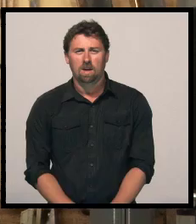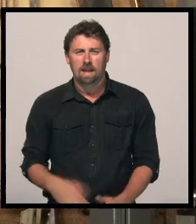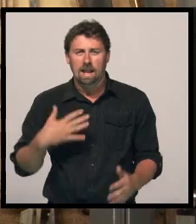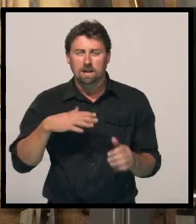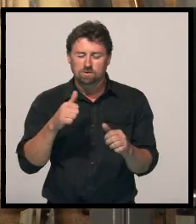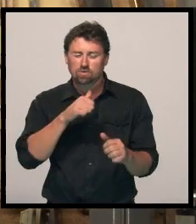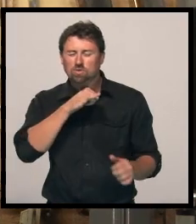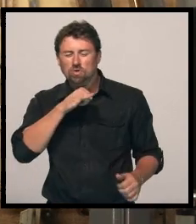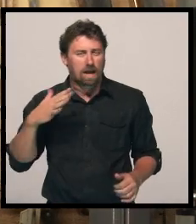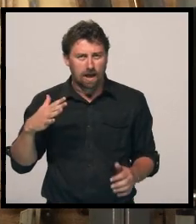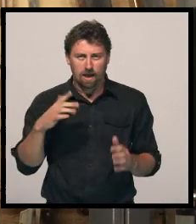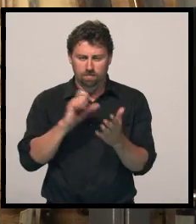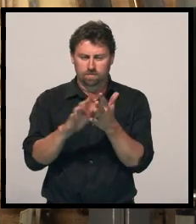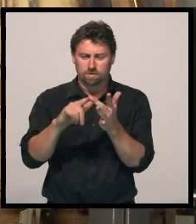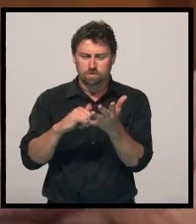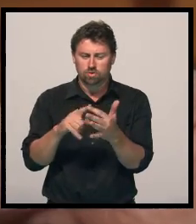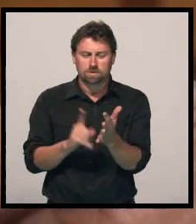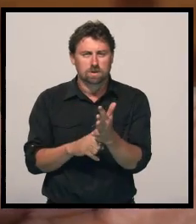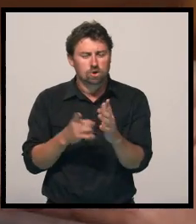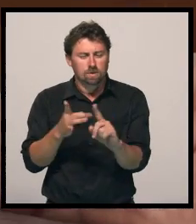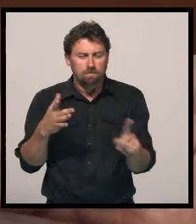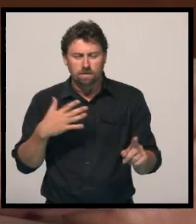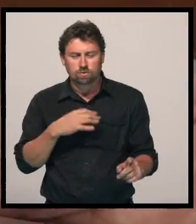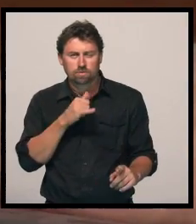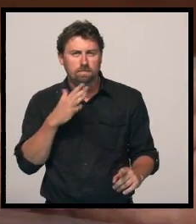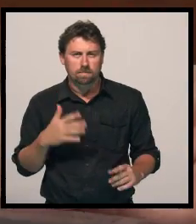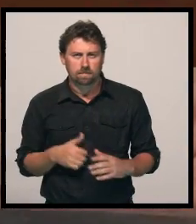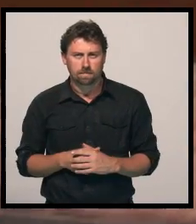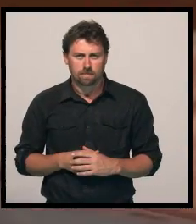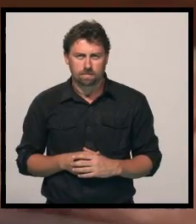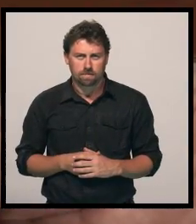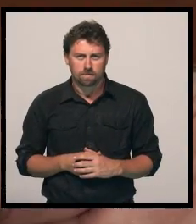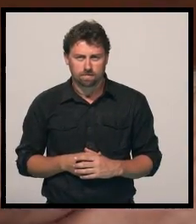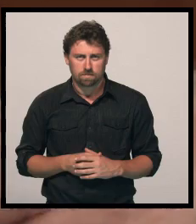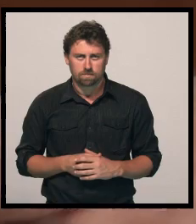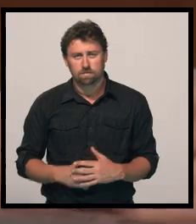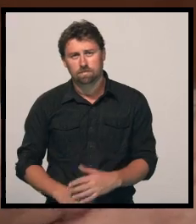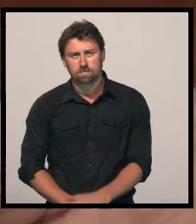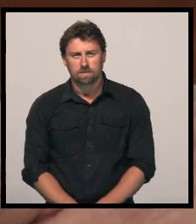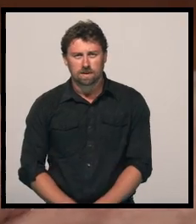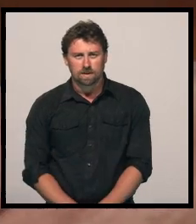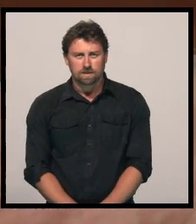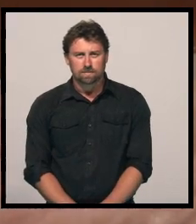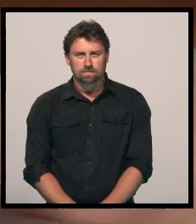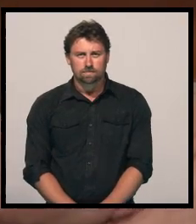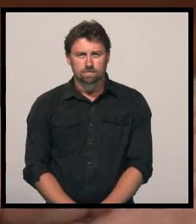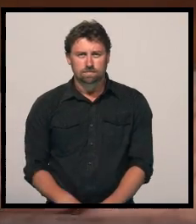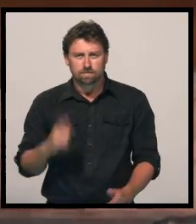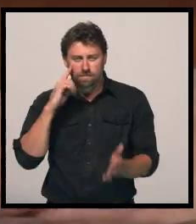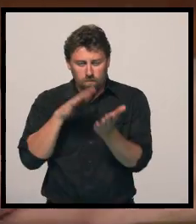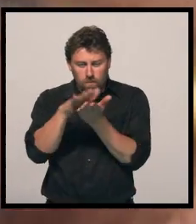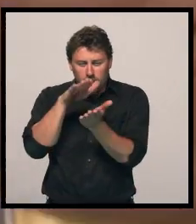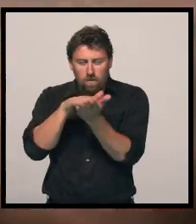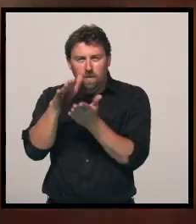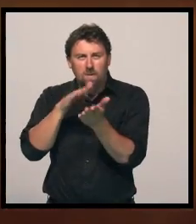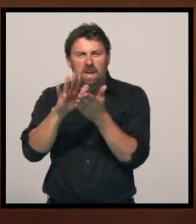clean off all the excess.